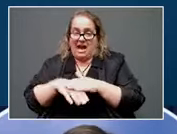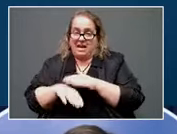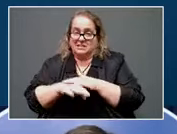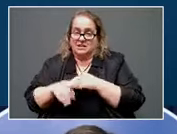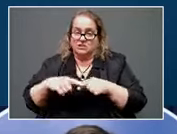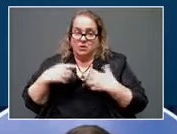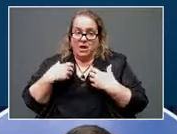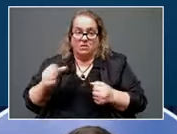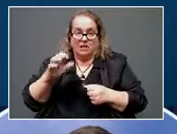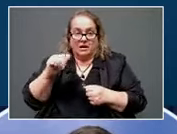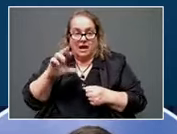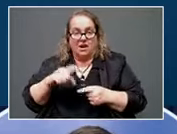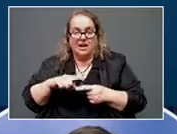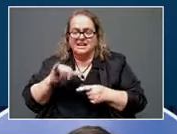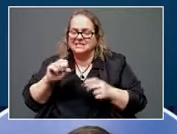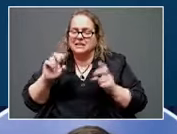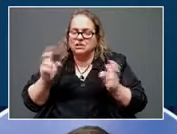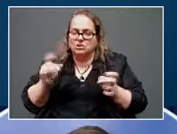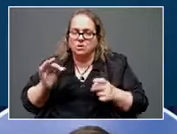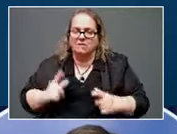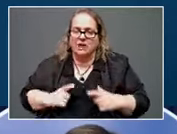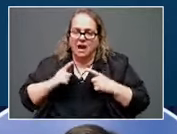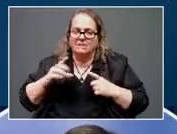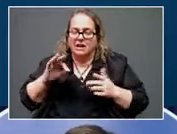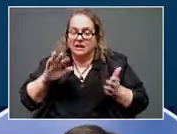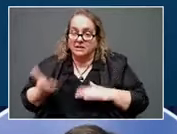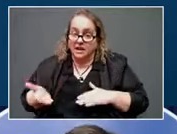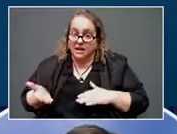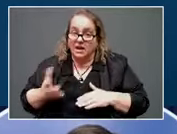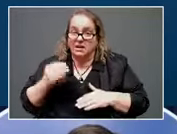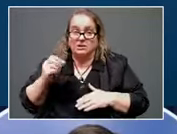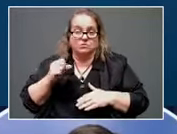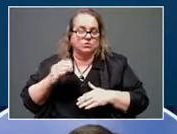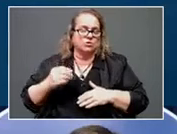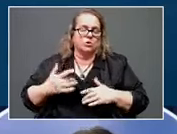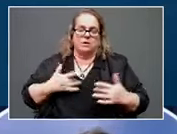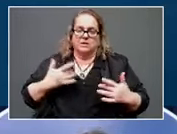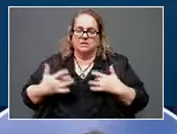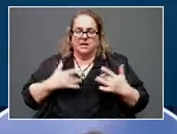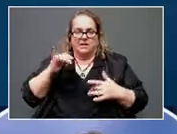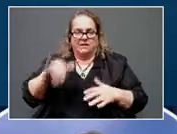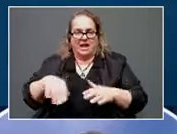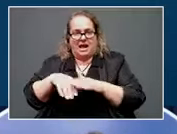of life and death, and so excited that access is